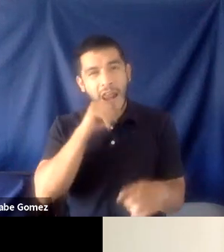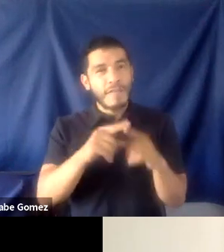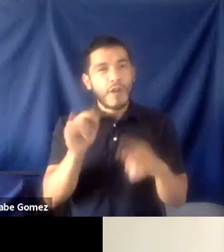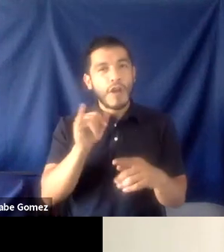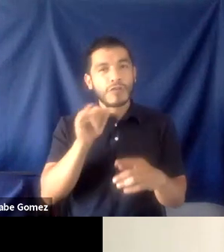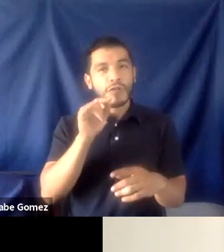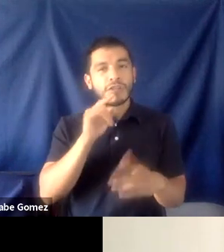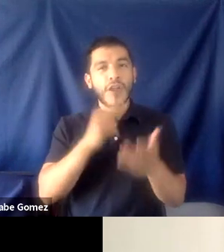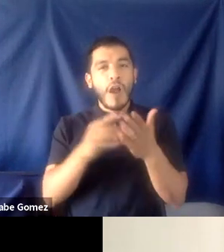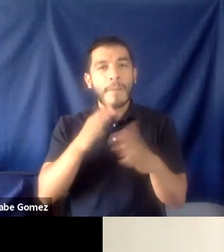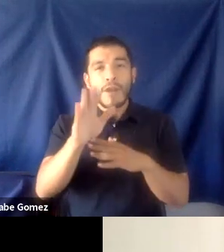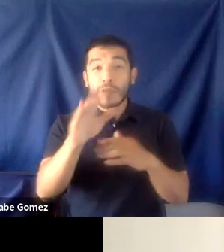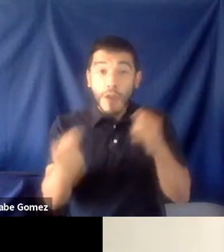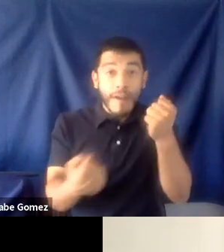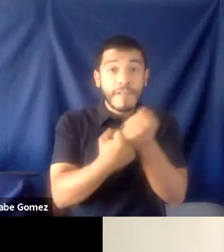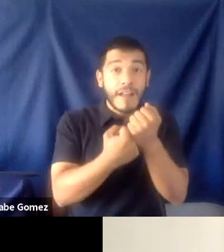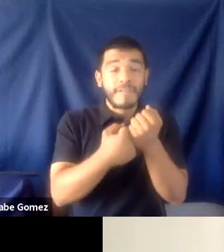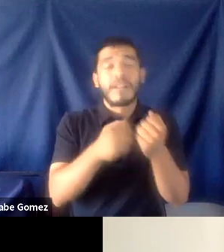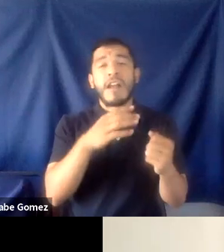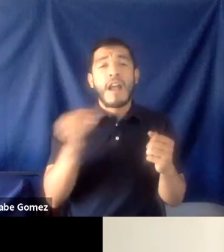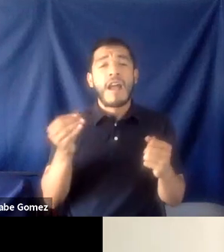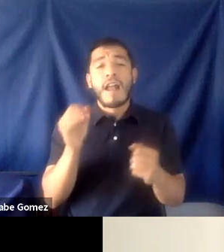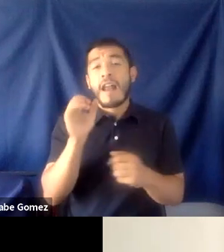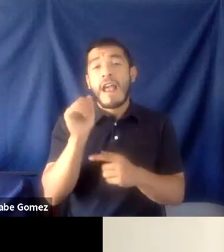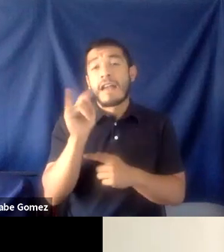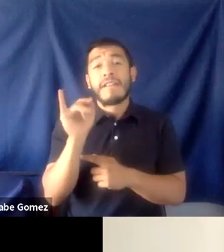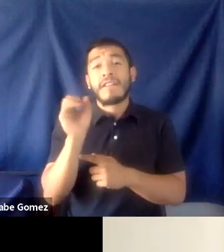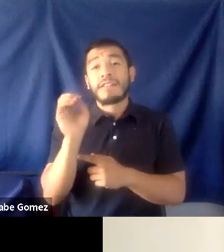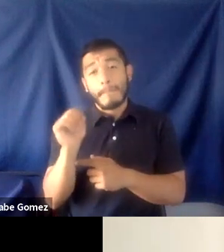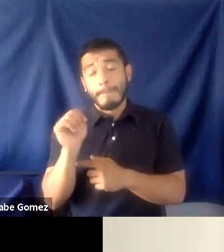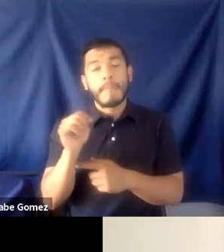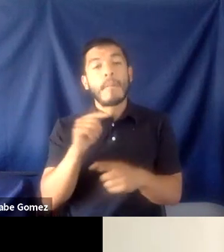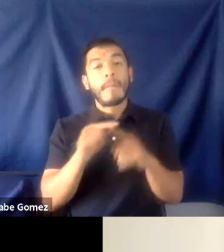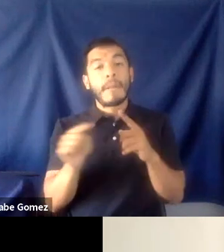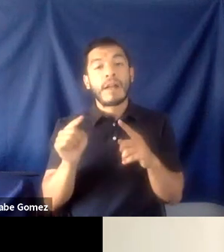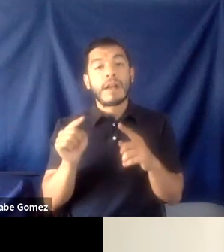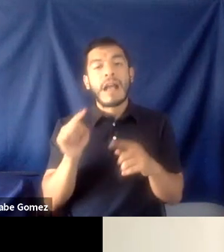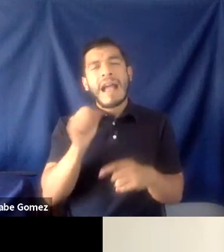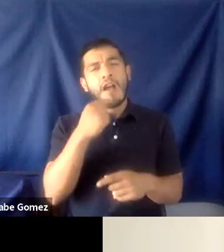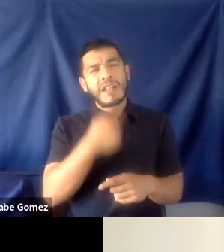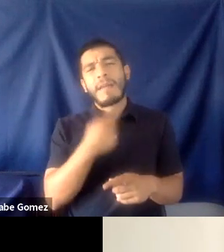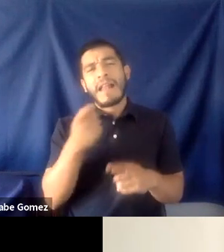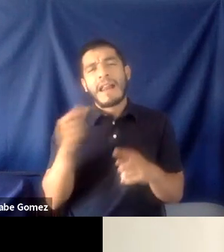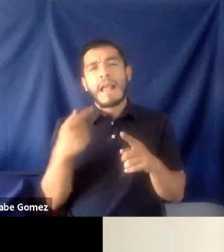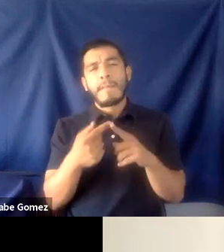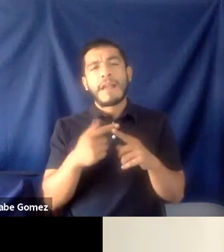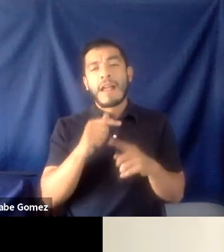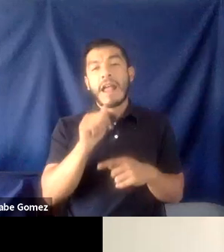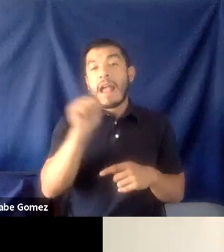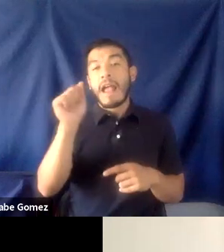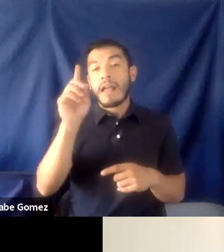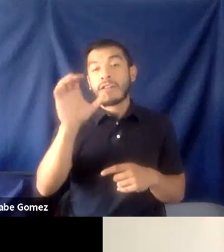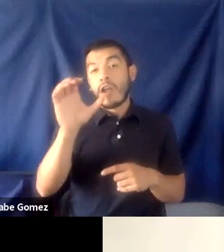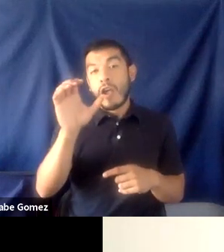your advocacy and activism, which of course the film is one, but can you tell us a little bit about ADOC,